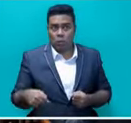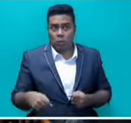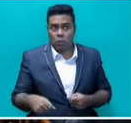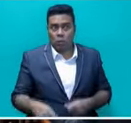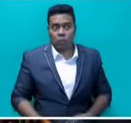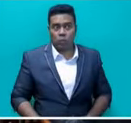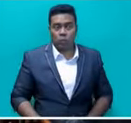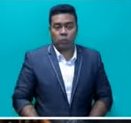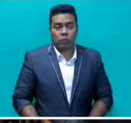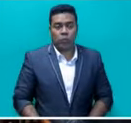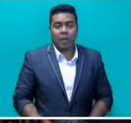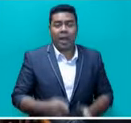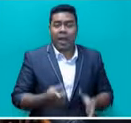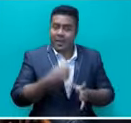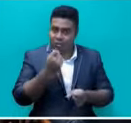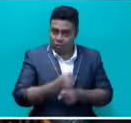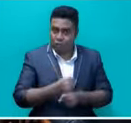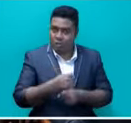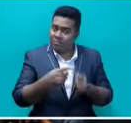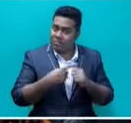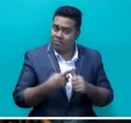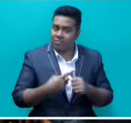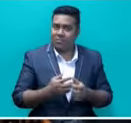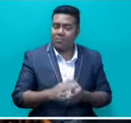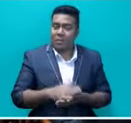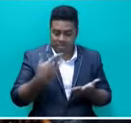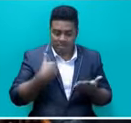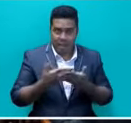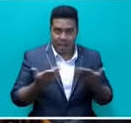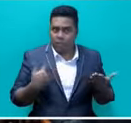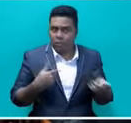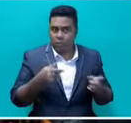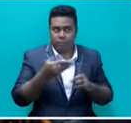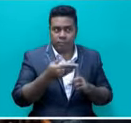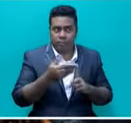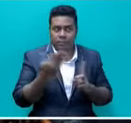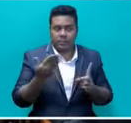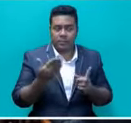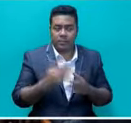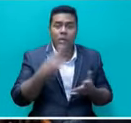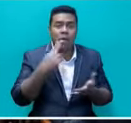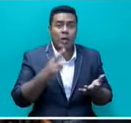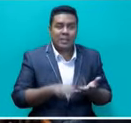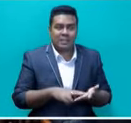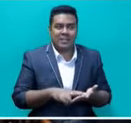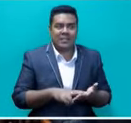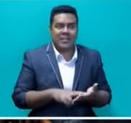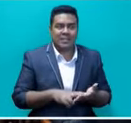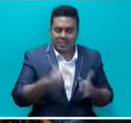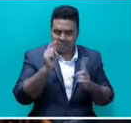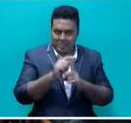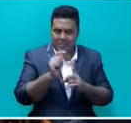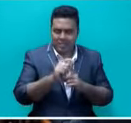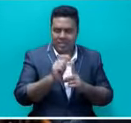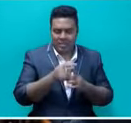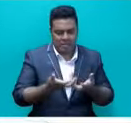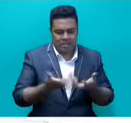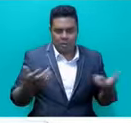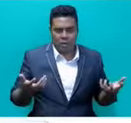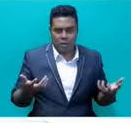Thank you. Honorable Attorney General. At this point in time, sir, the register is is separate to